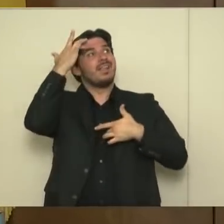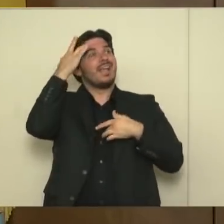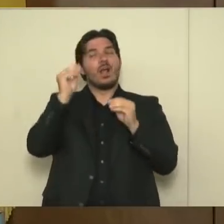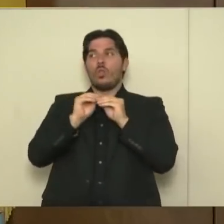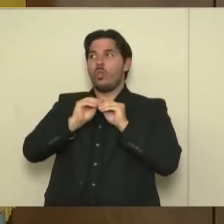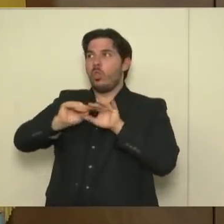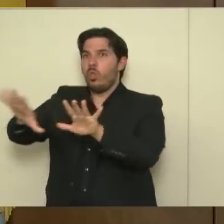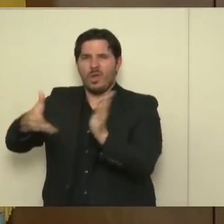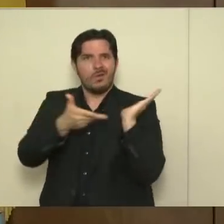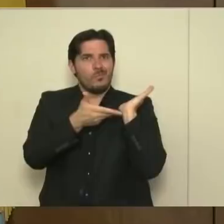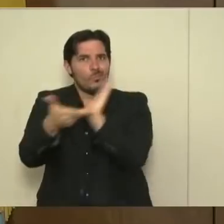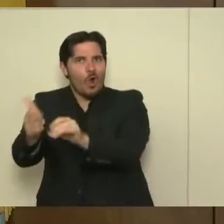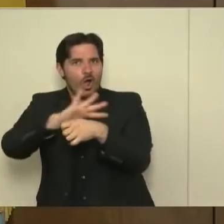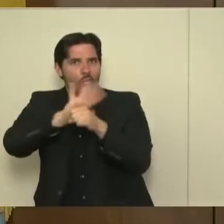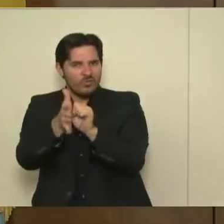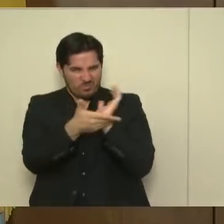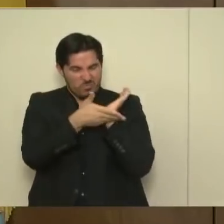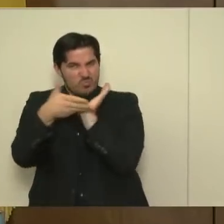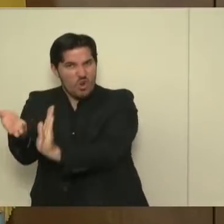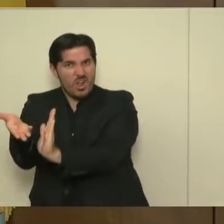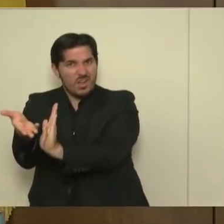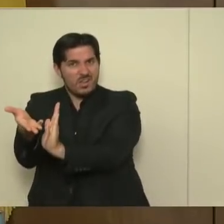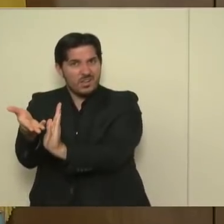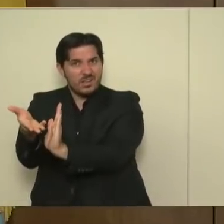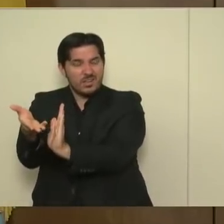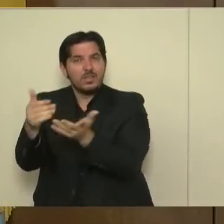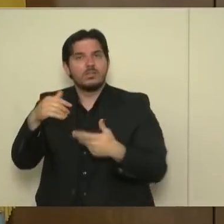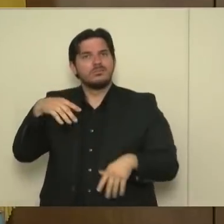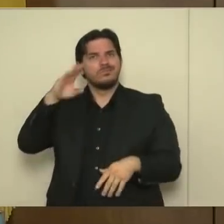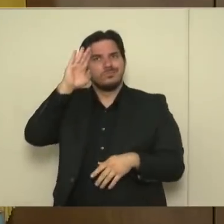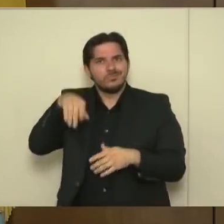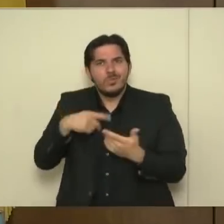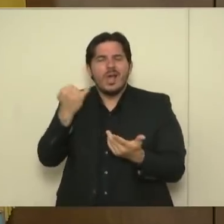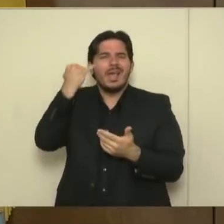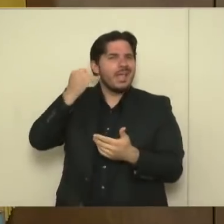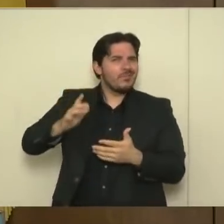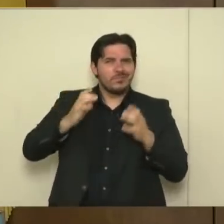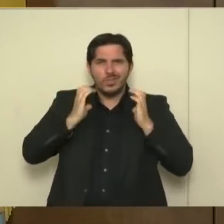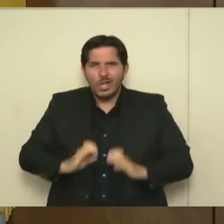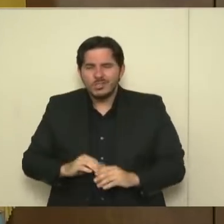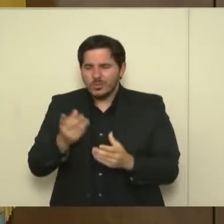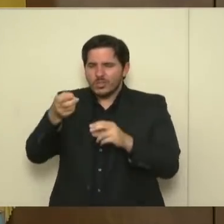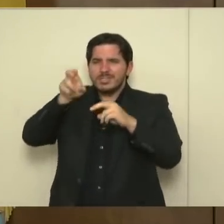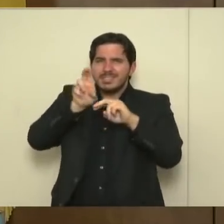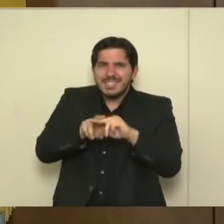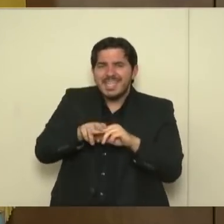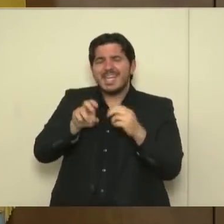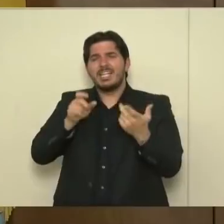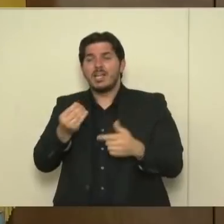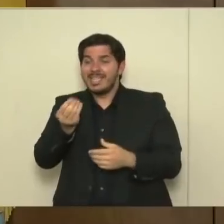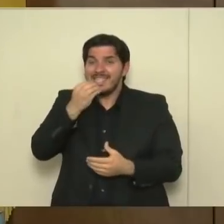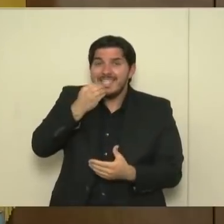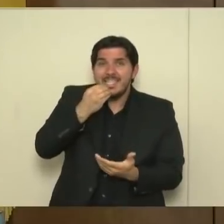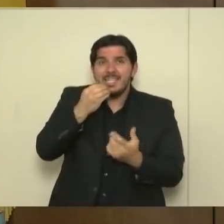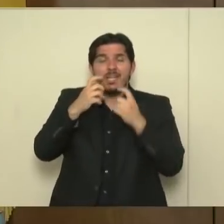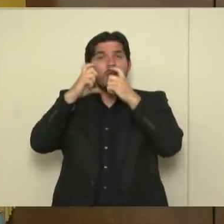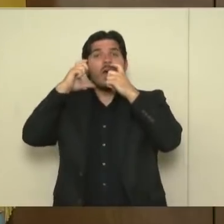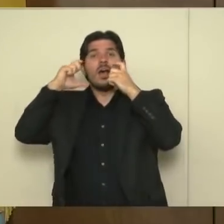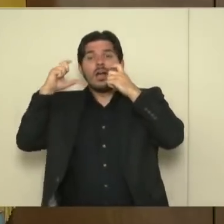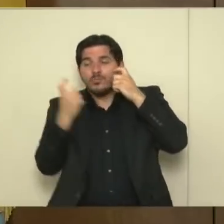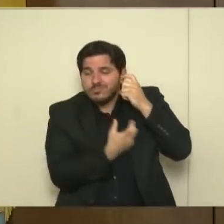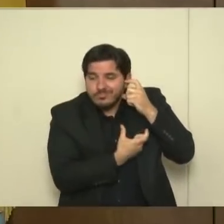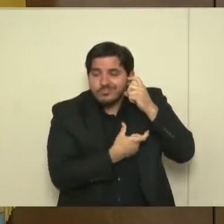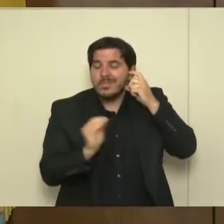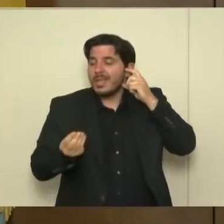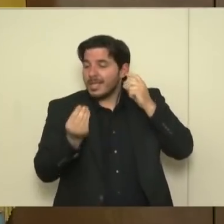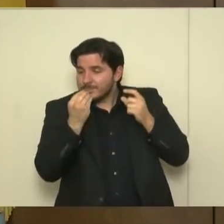have the right ventilation, people can't wear masks because they're eating, and you've got long duration, it's high risk. I'm seeing